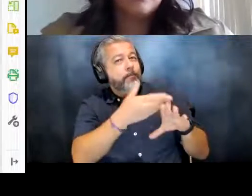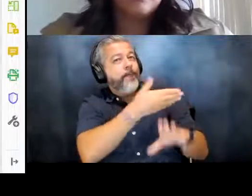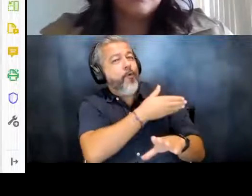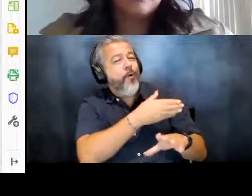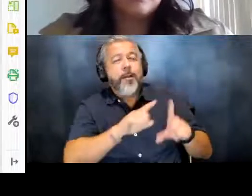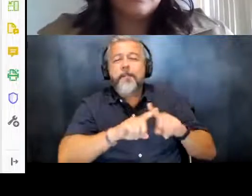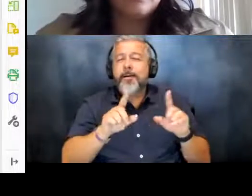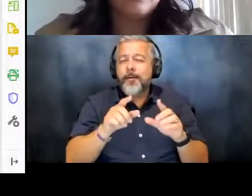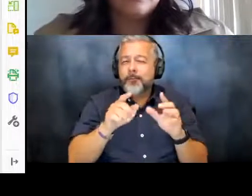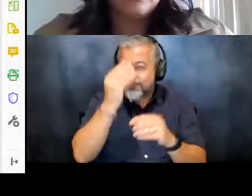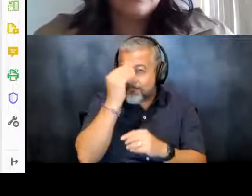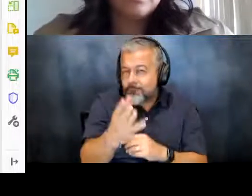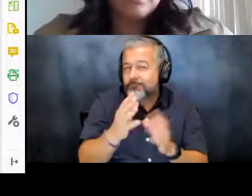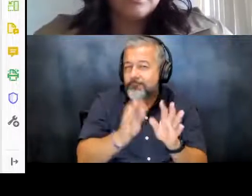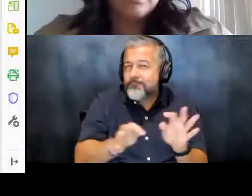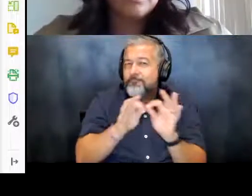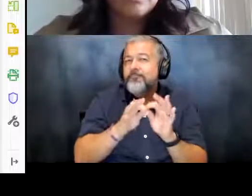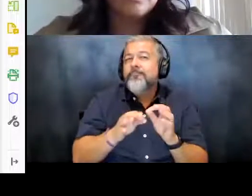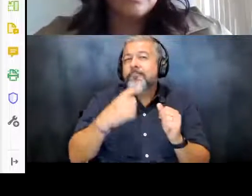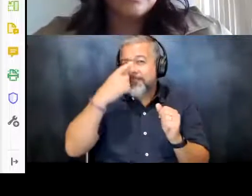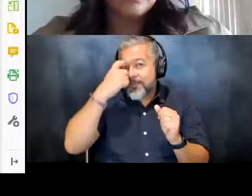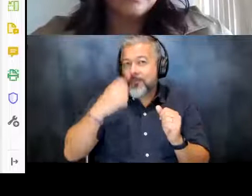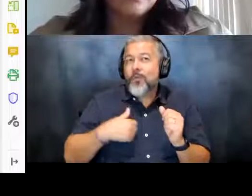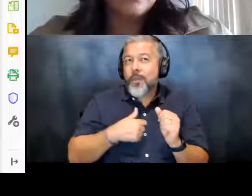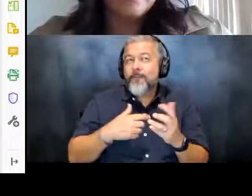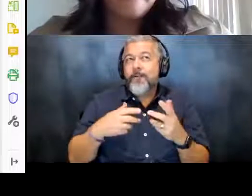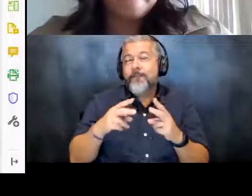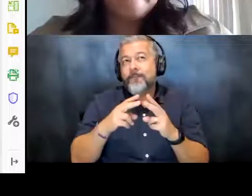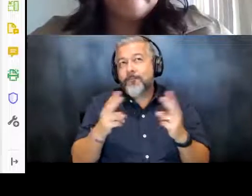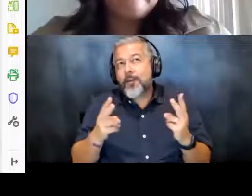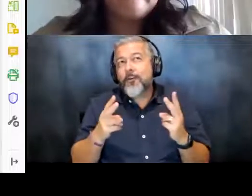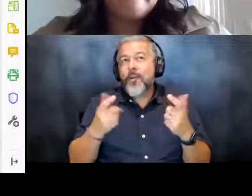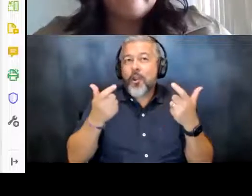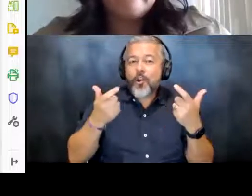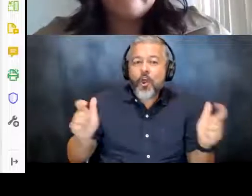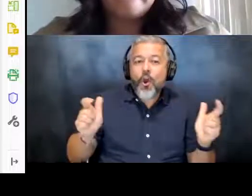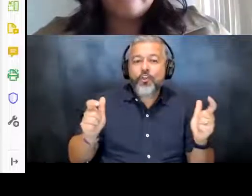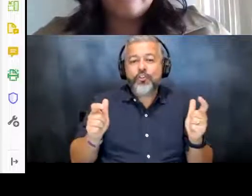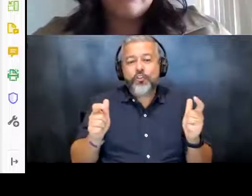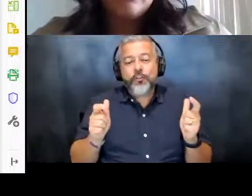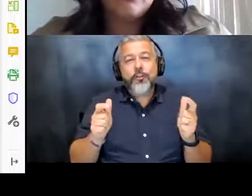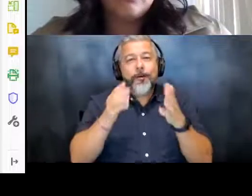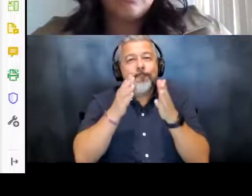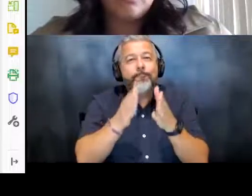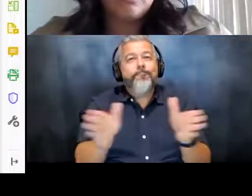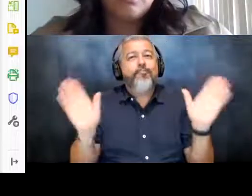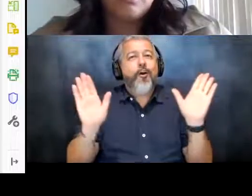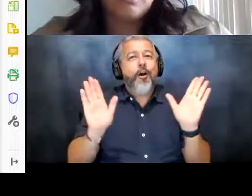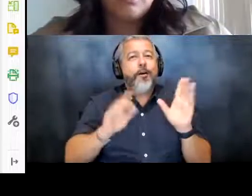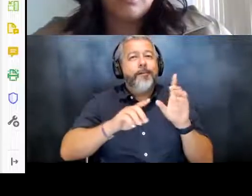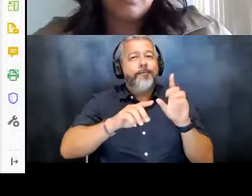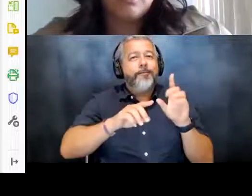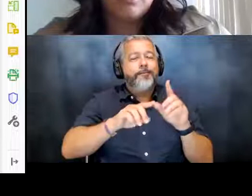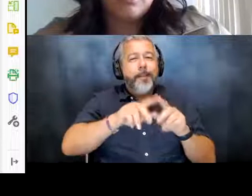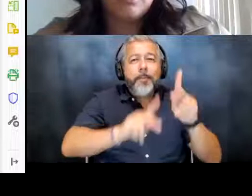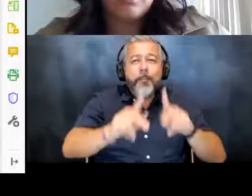that because we have a very large and broad attendance today,